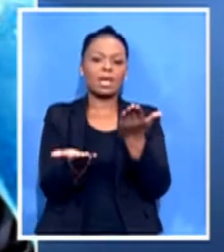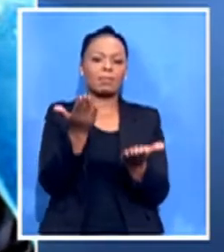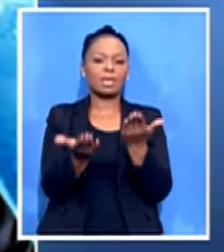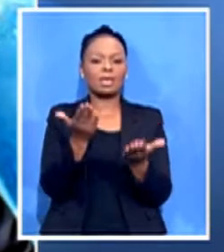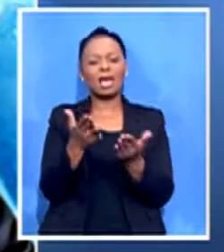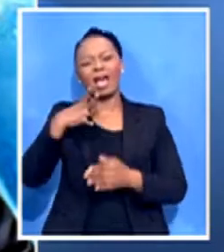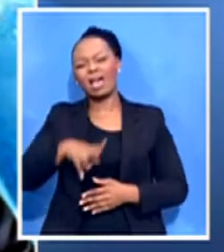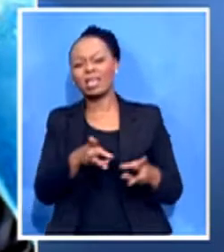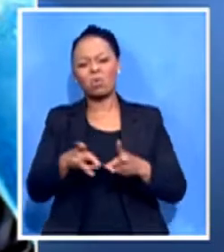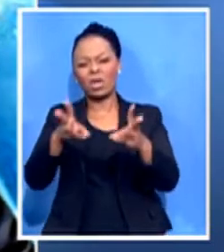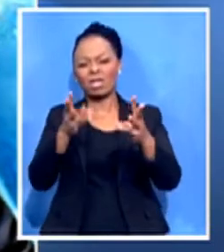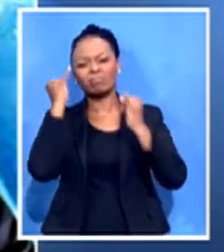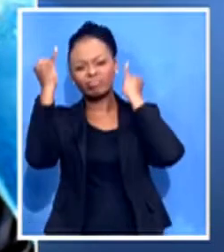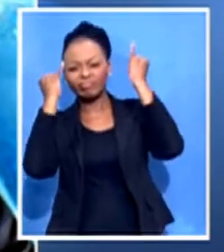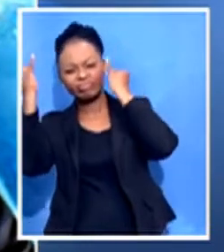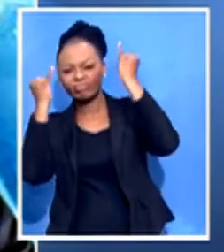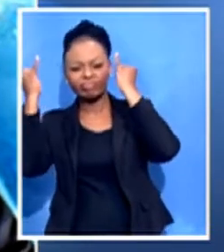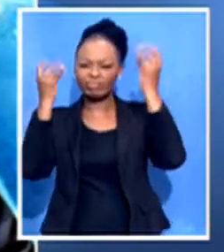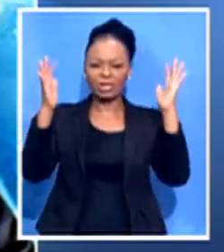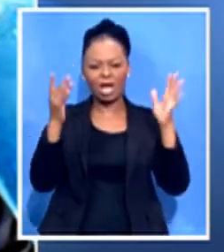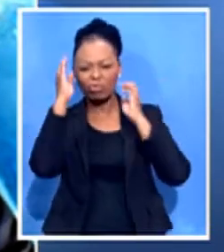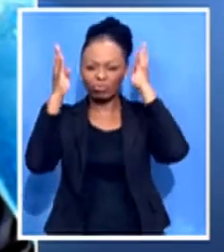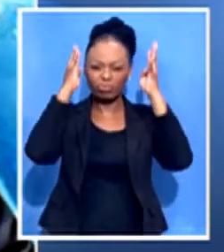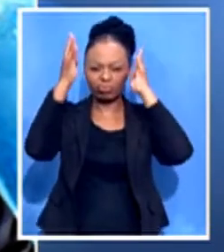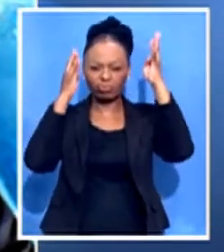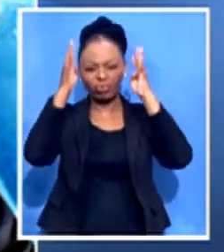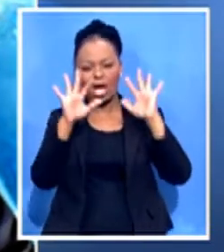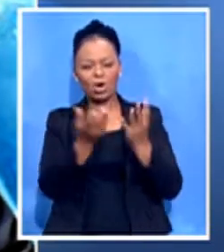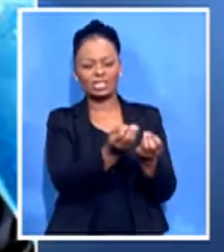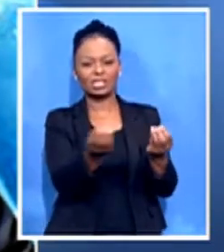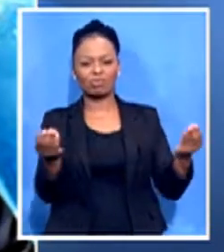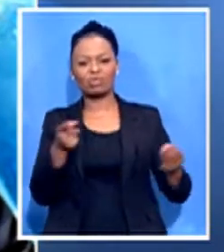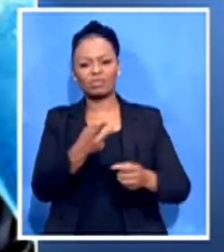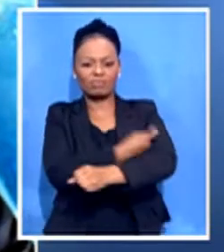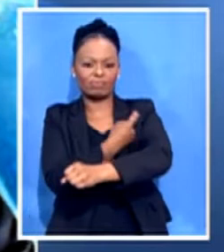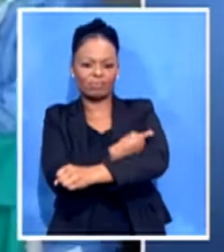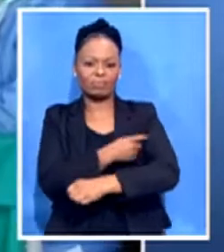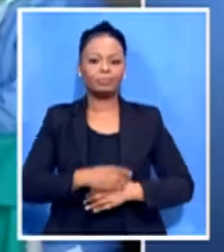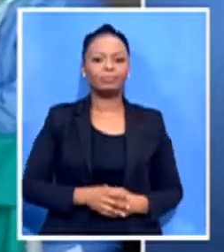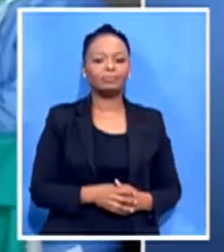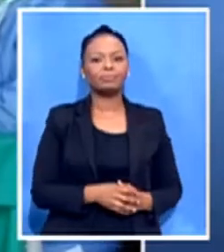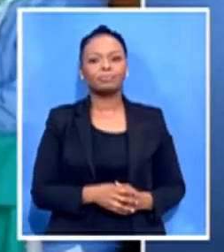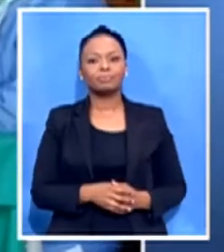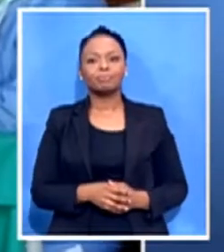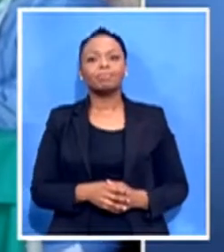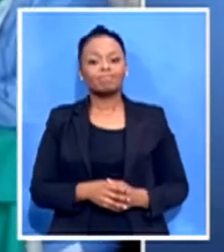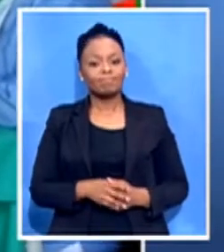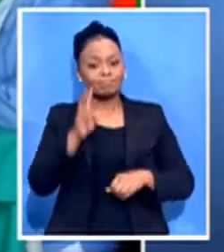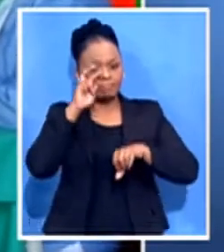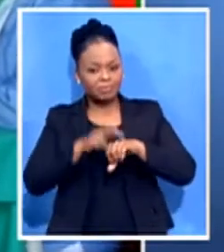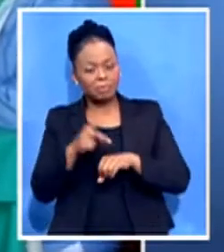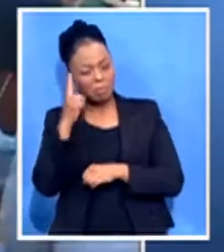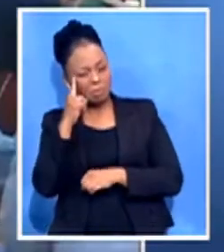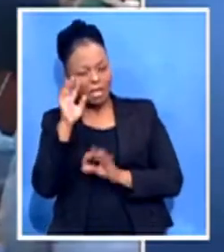of innovations to distribute the vaccines. So we need to work out the mechanisms of how best we